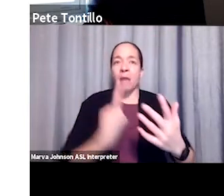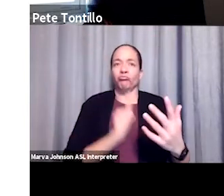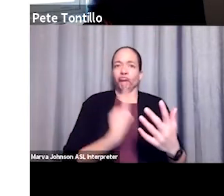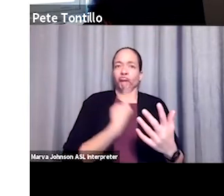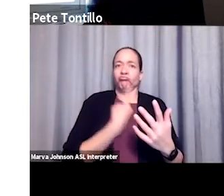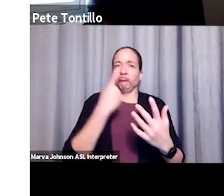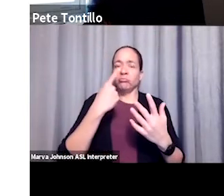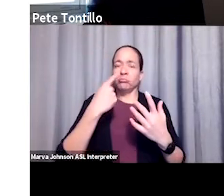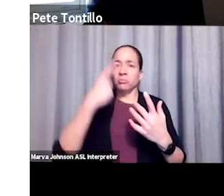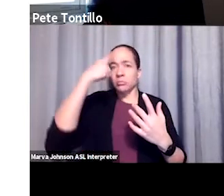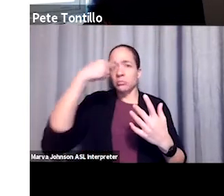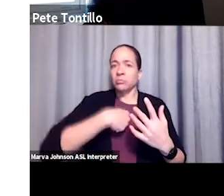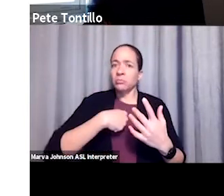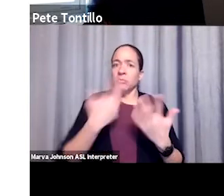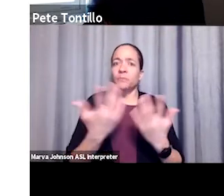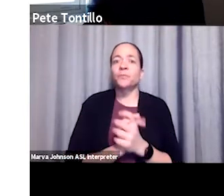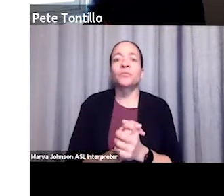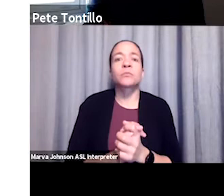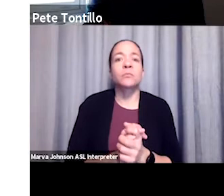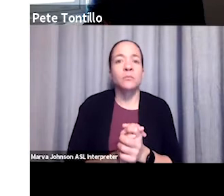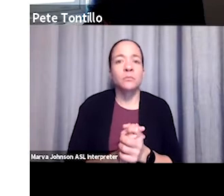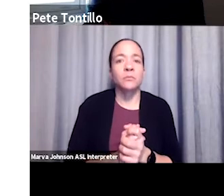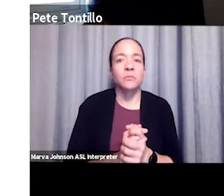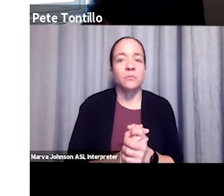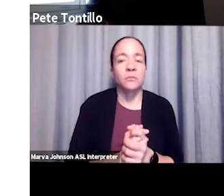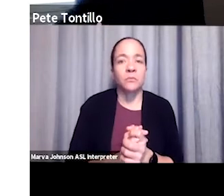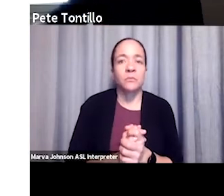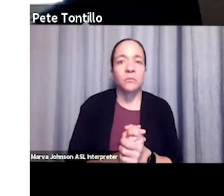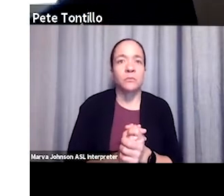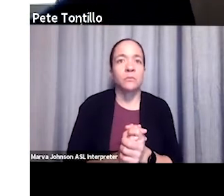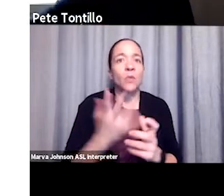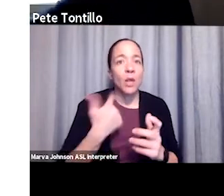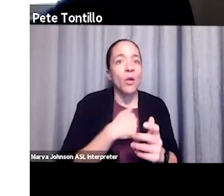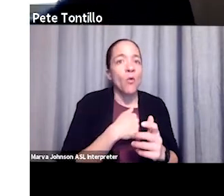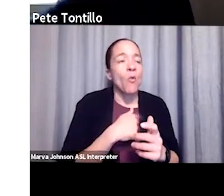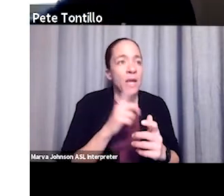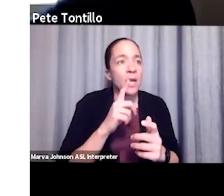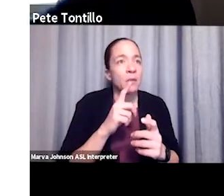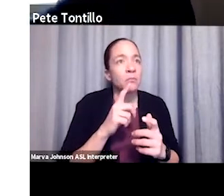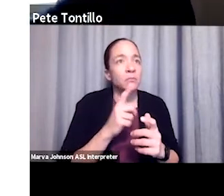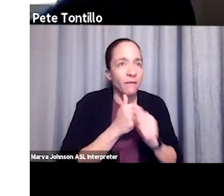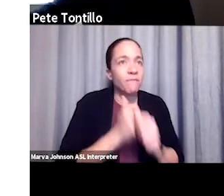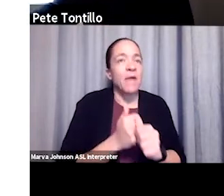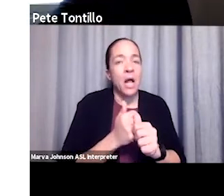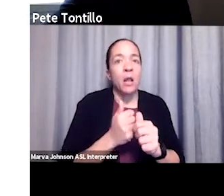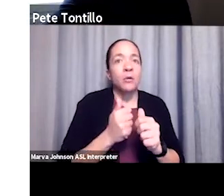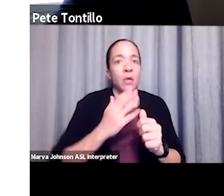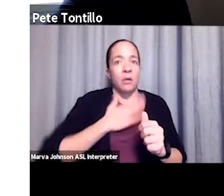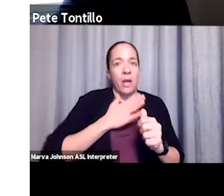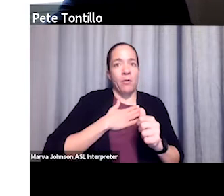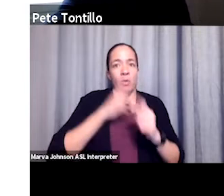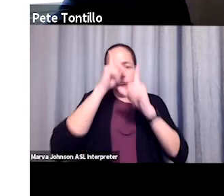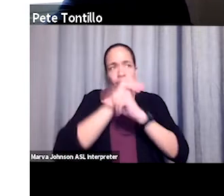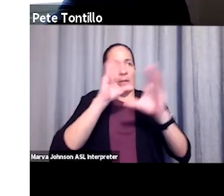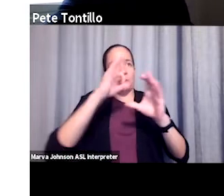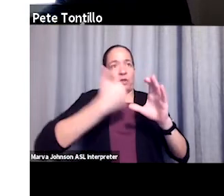ones that could speak to your audiences. We're all motivated to act according to our ideal images of ourselves. So by lifting these up, we can encourage people's better